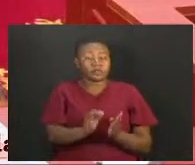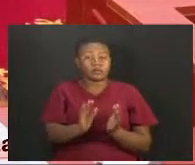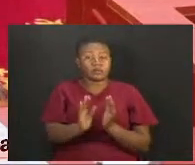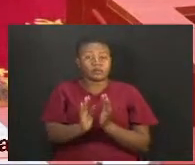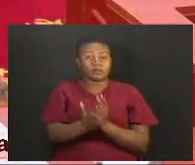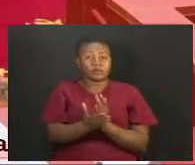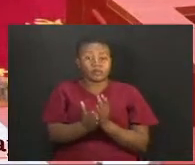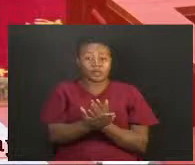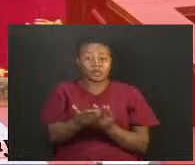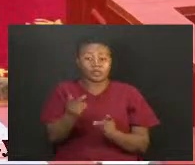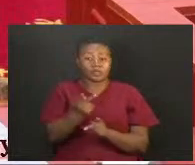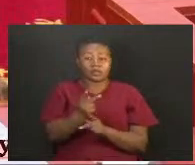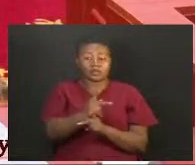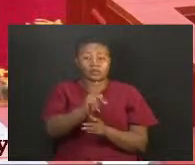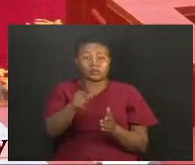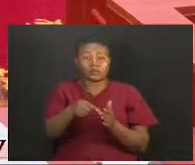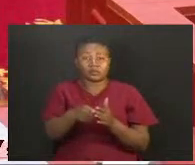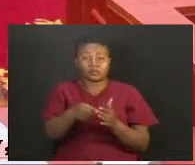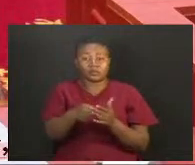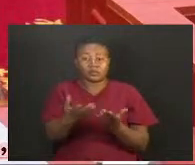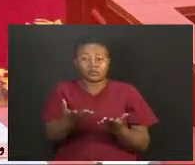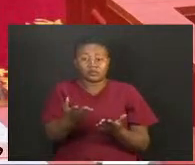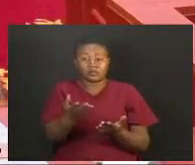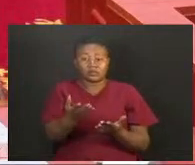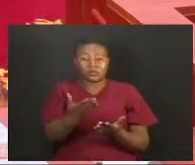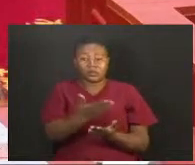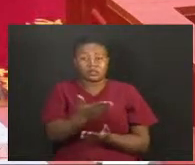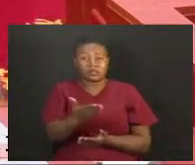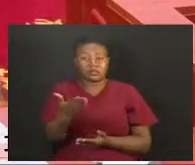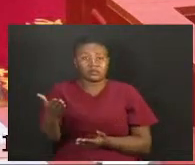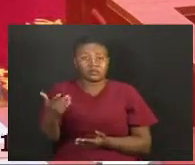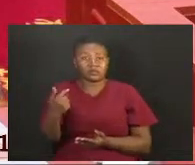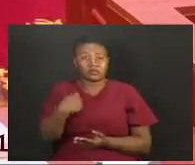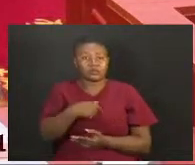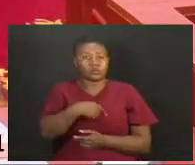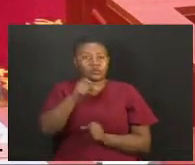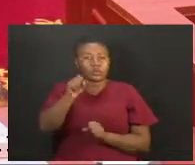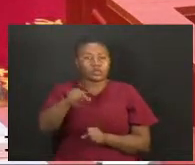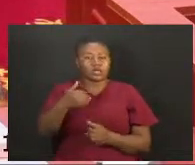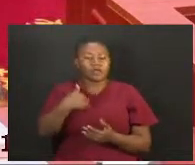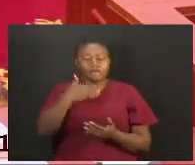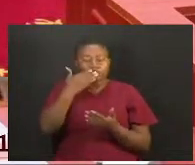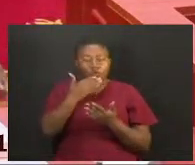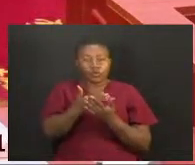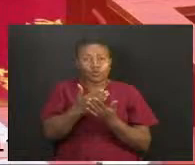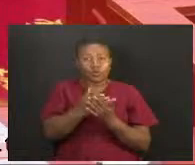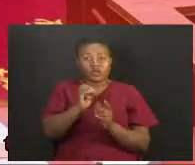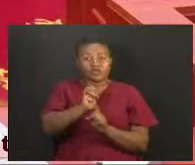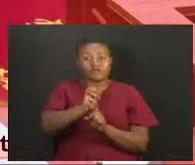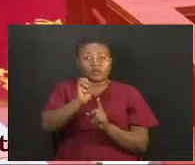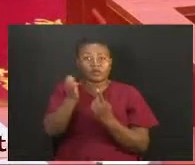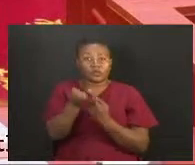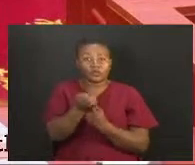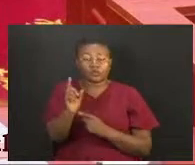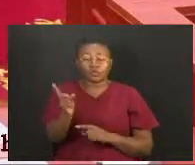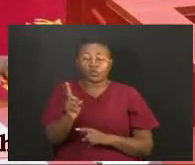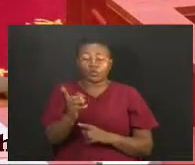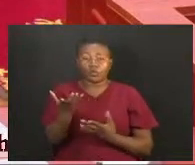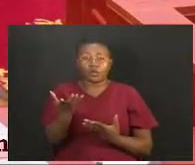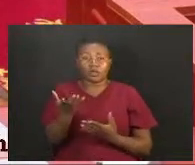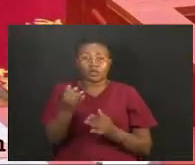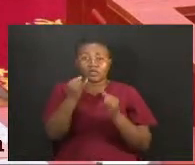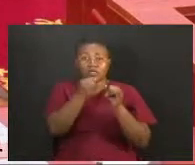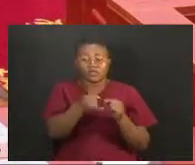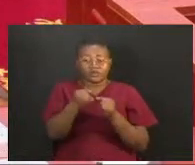prioritizing these fundamental elements, we can cultivate an environment where individuals can